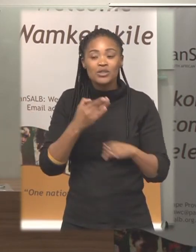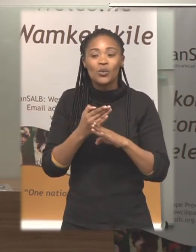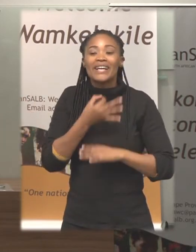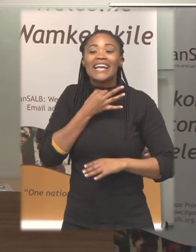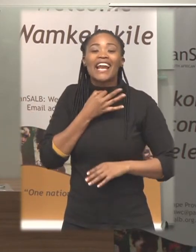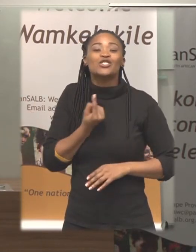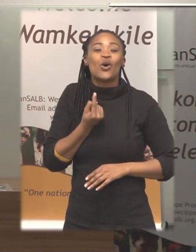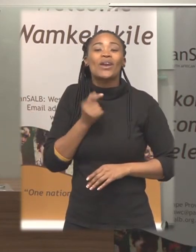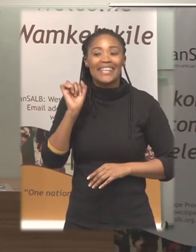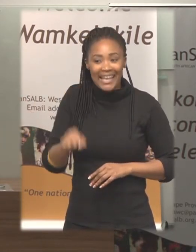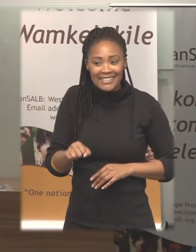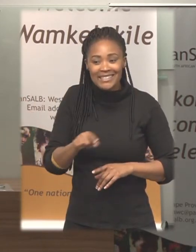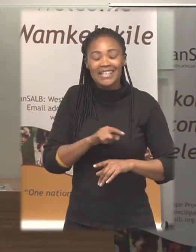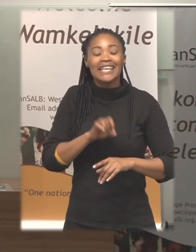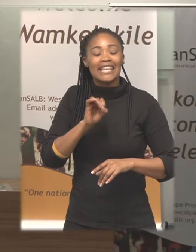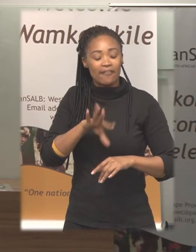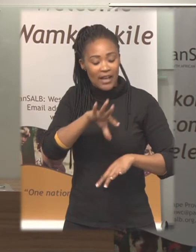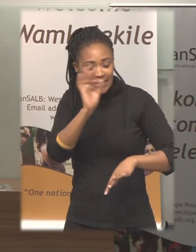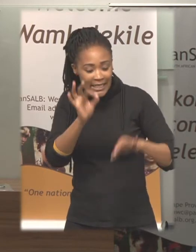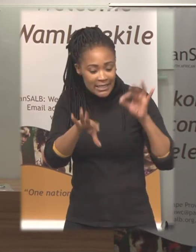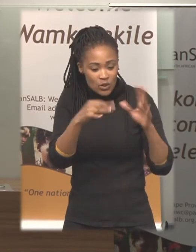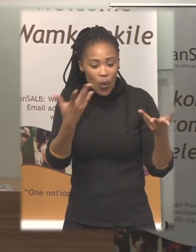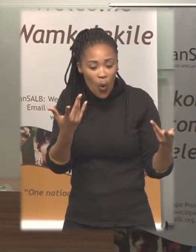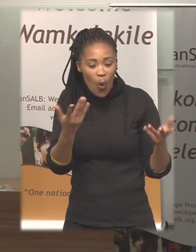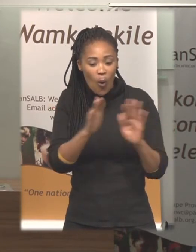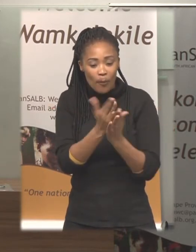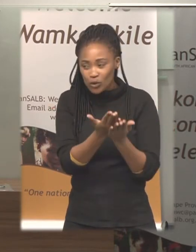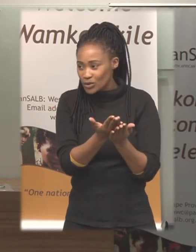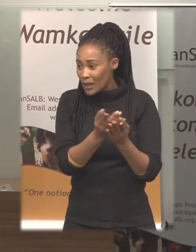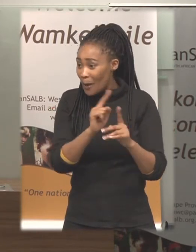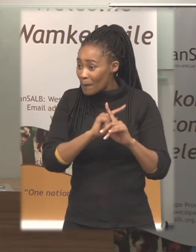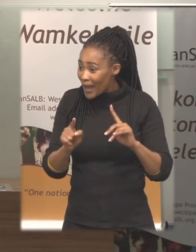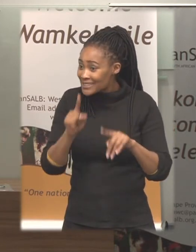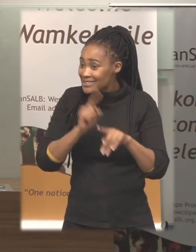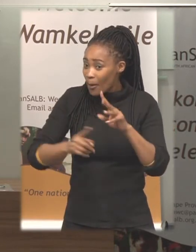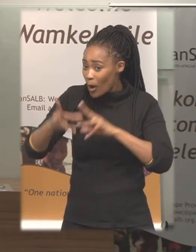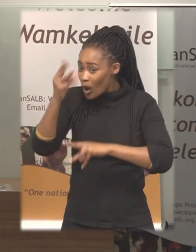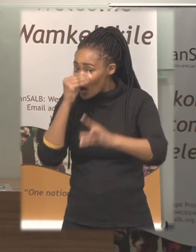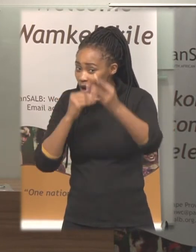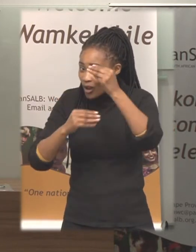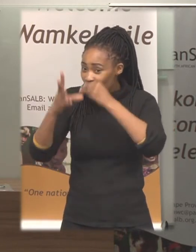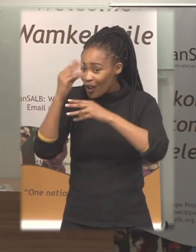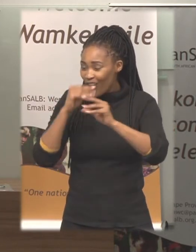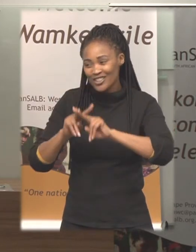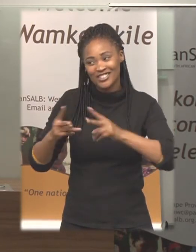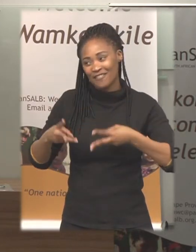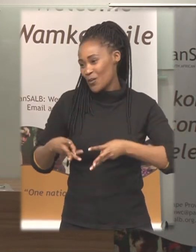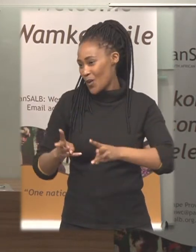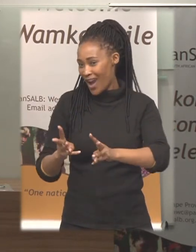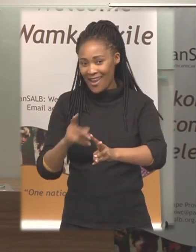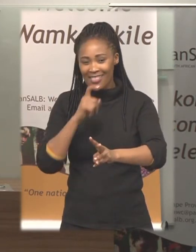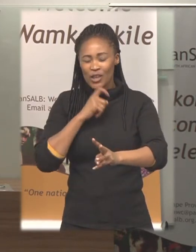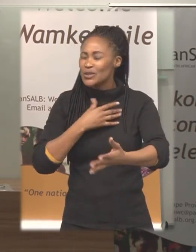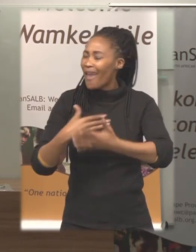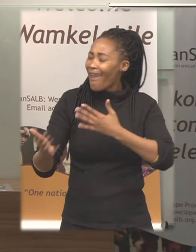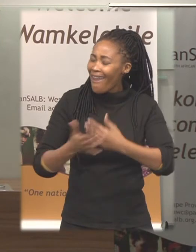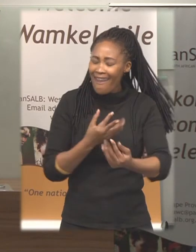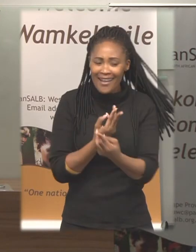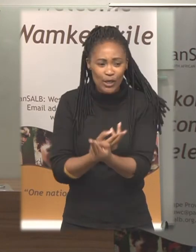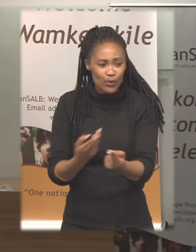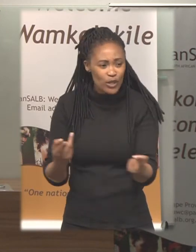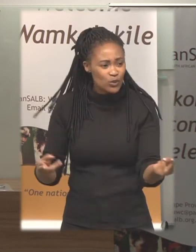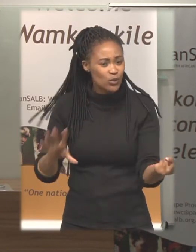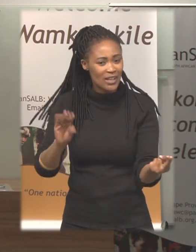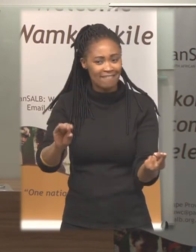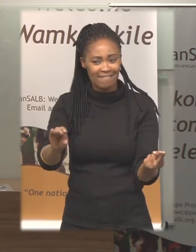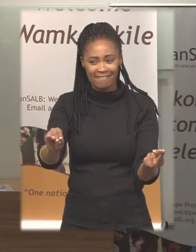only when it comes to their assessment and their textbooks, but certainly in their learning, they are not doing that. They are using whatever resources that they